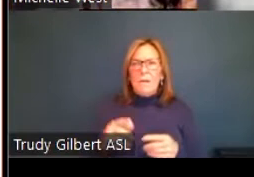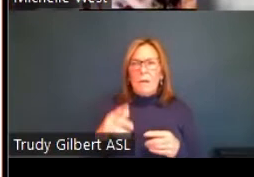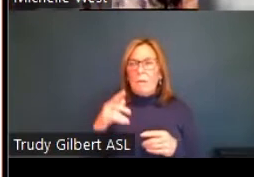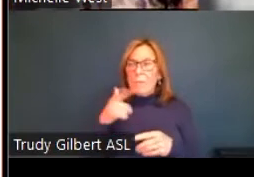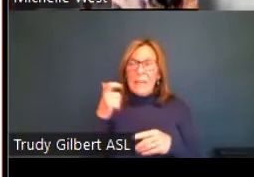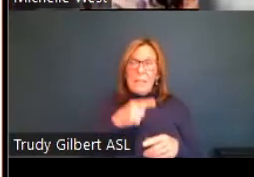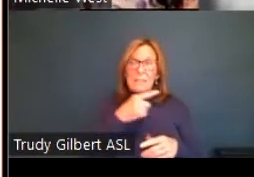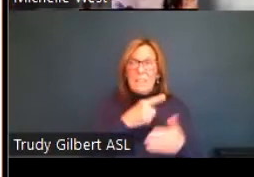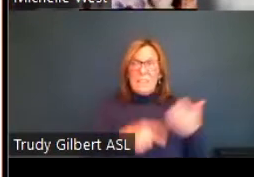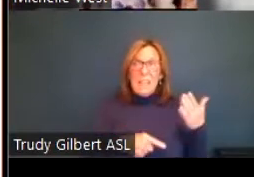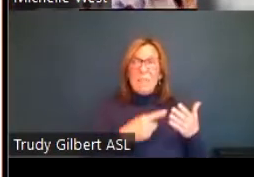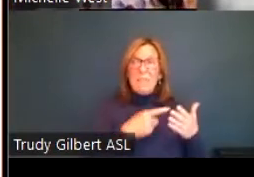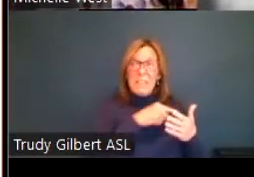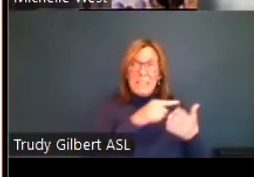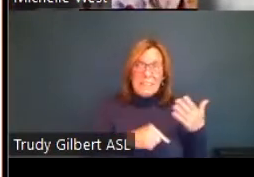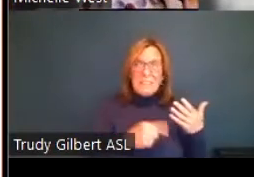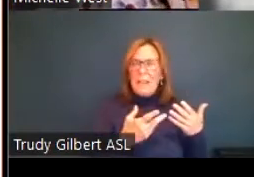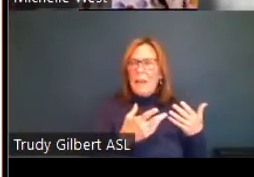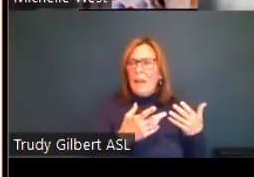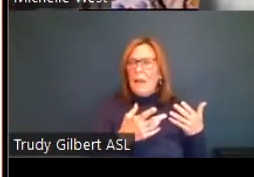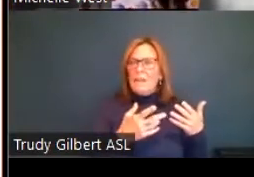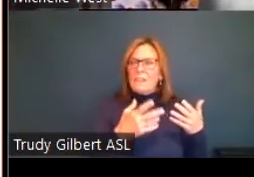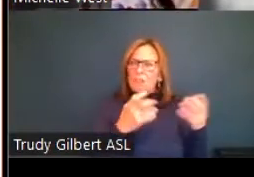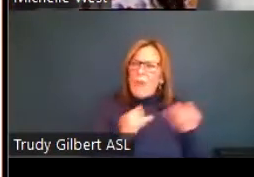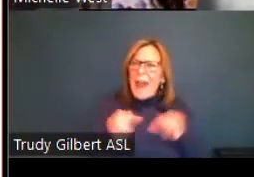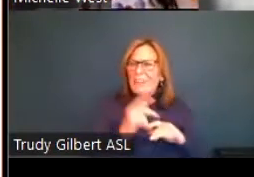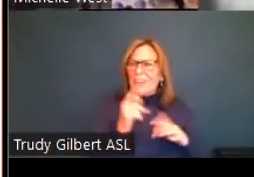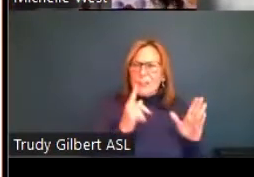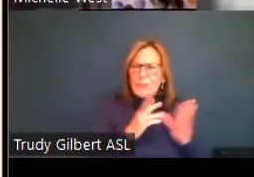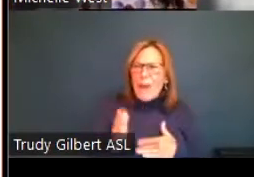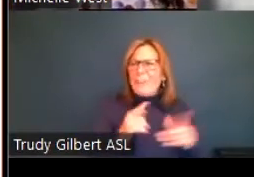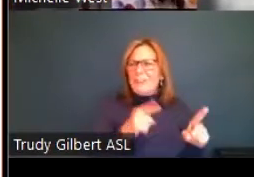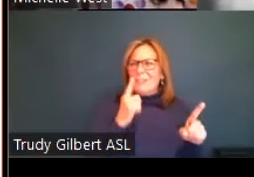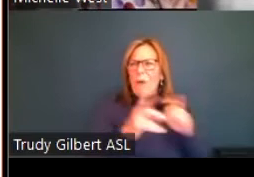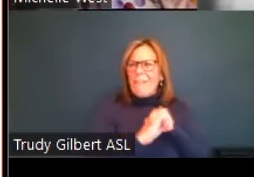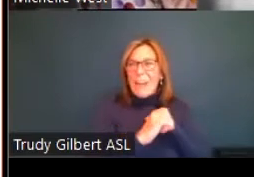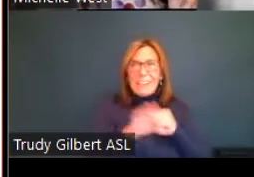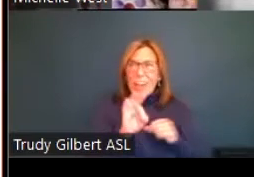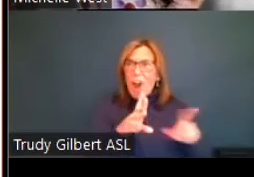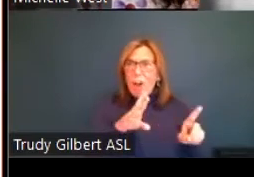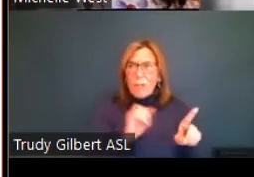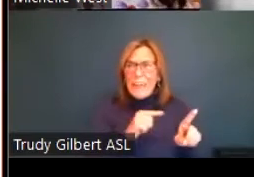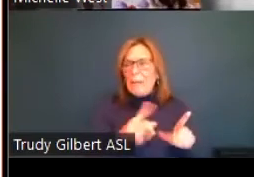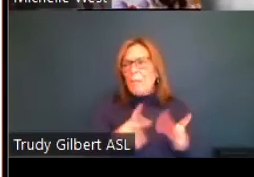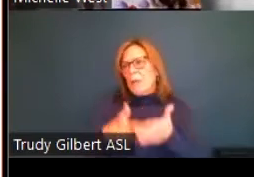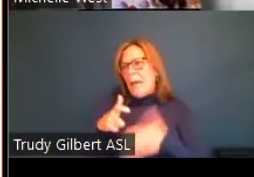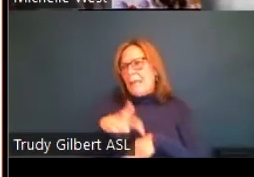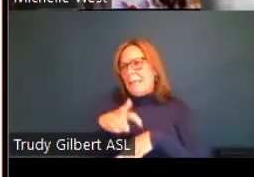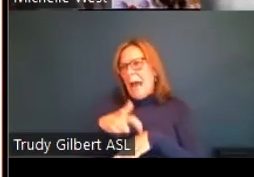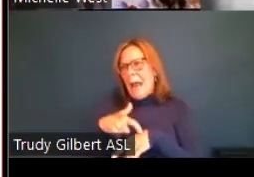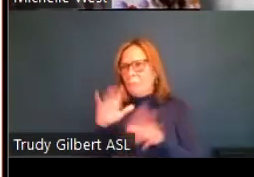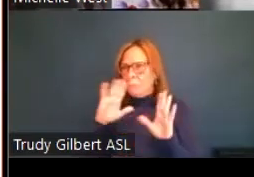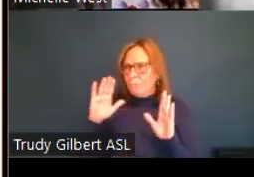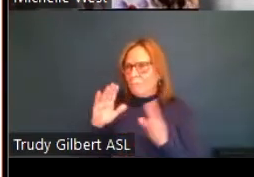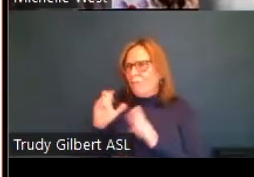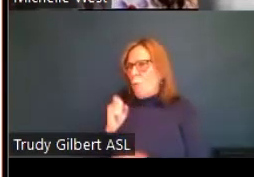some of these ways to advertise are free. They take time from your staff, and the learning curve sometimes can